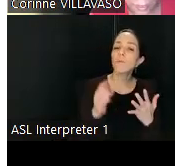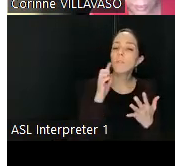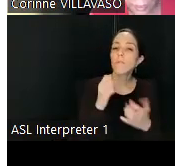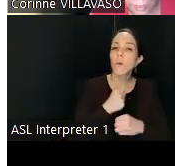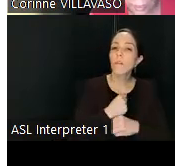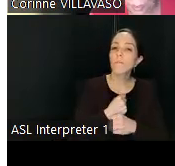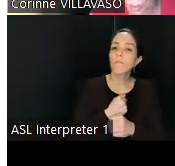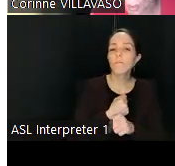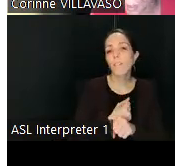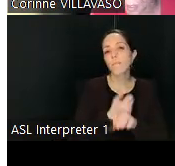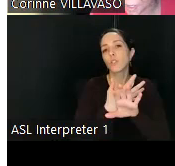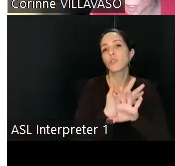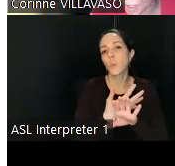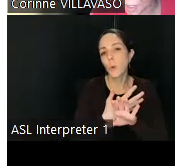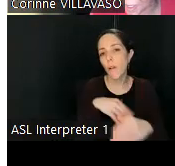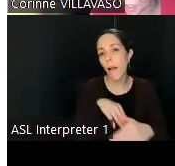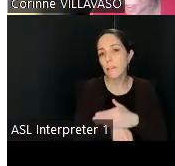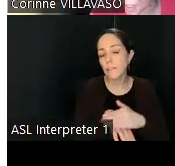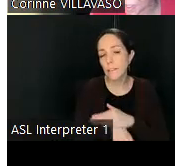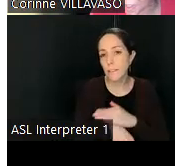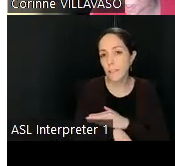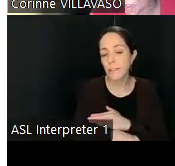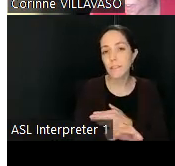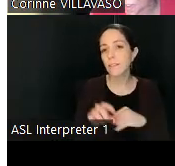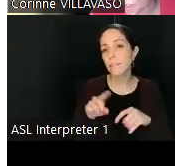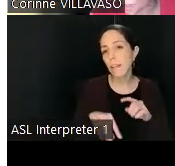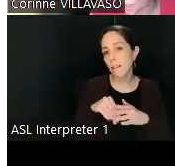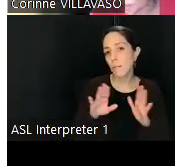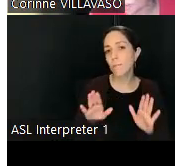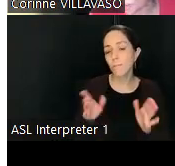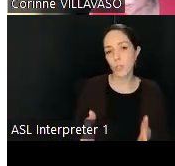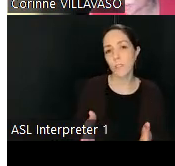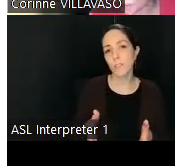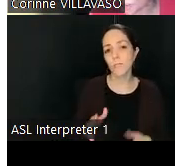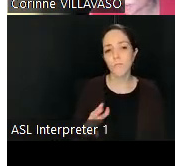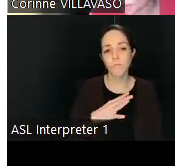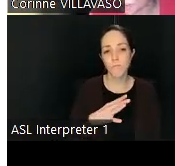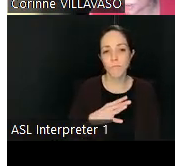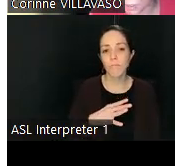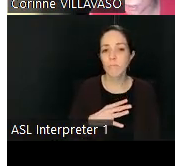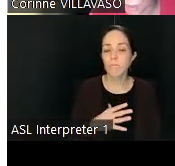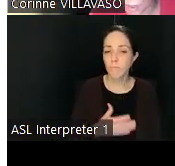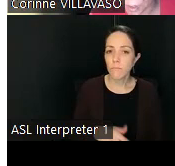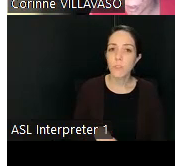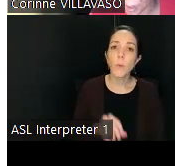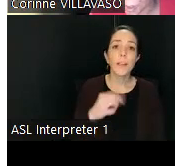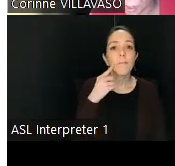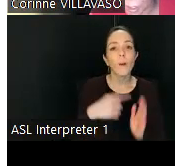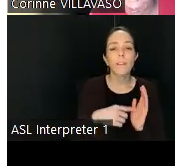having virtual access. So some of those things, definitely if it was a snowstorm, hopefully people can remain safe,